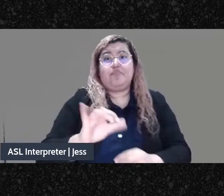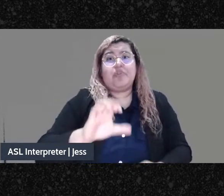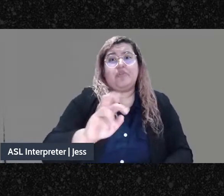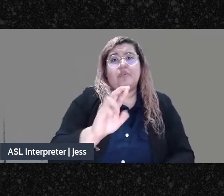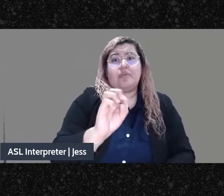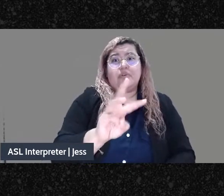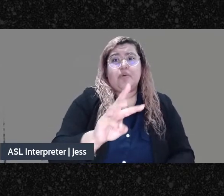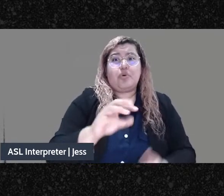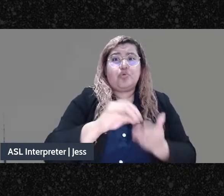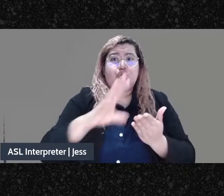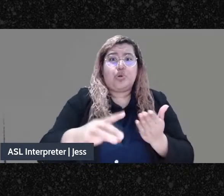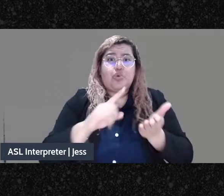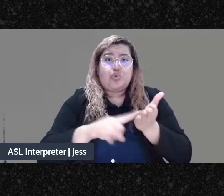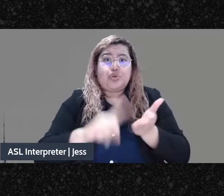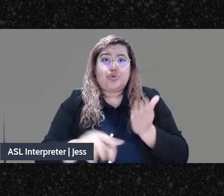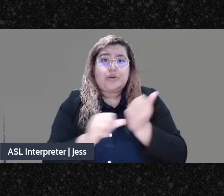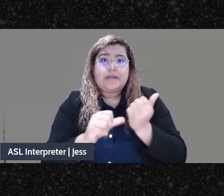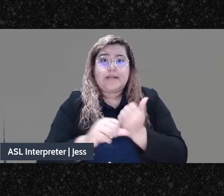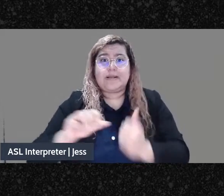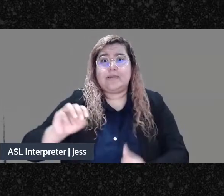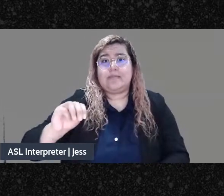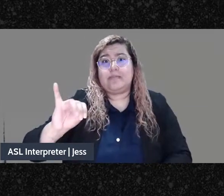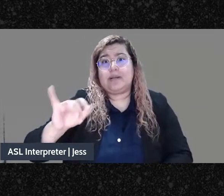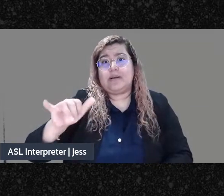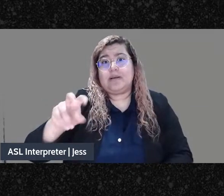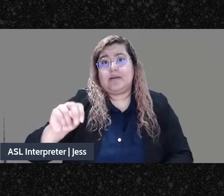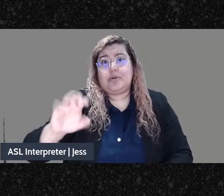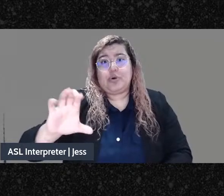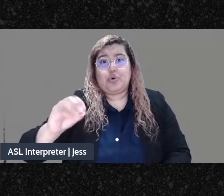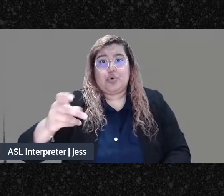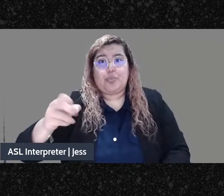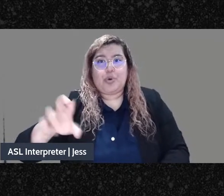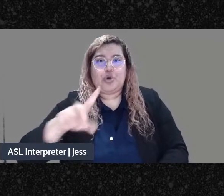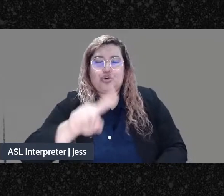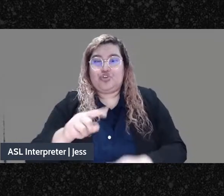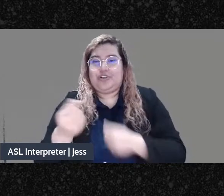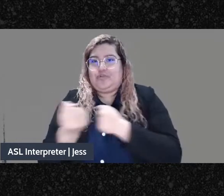Neela Cooper, who is working with Sophie behind the scenes tonight.